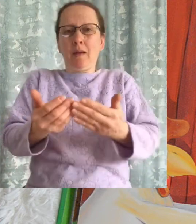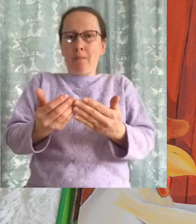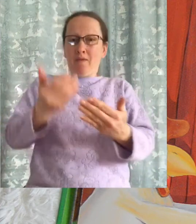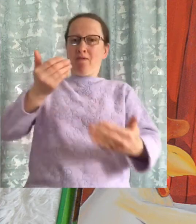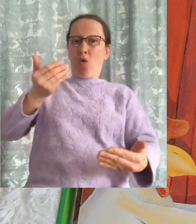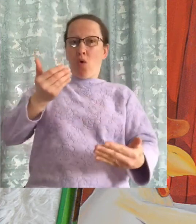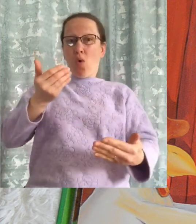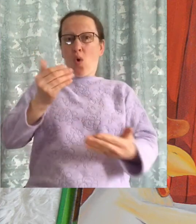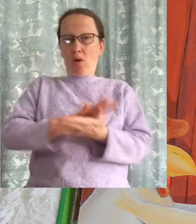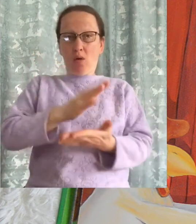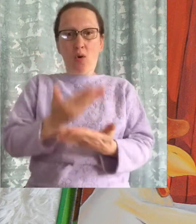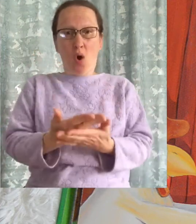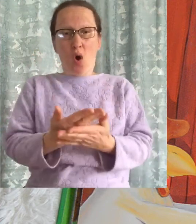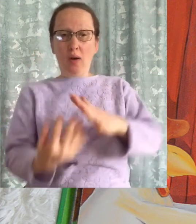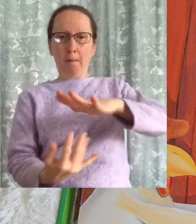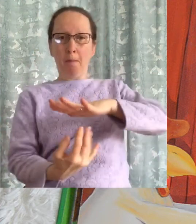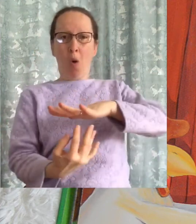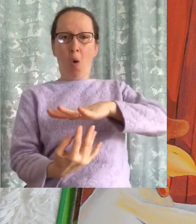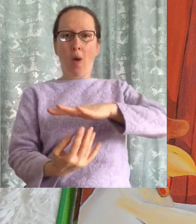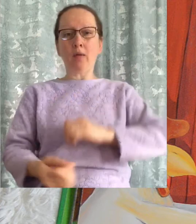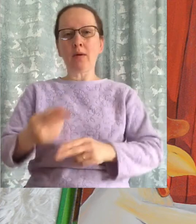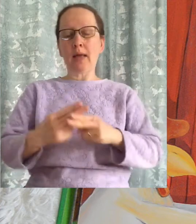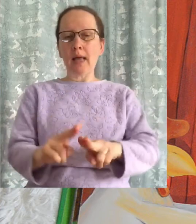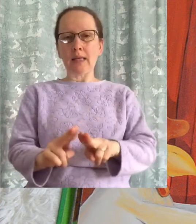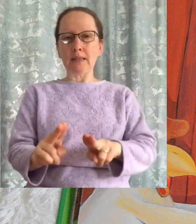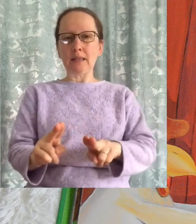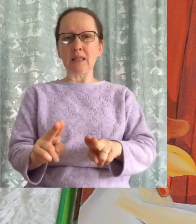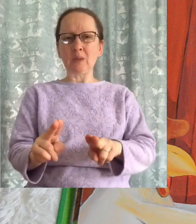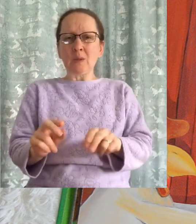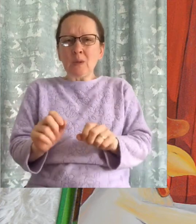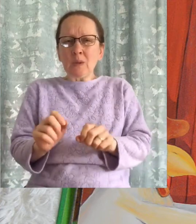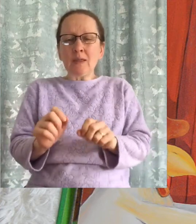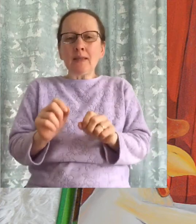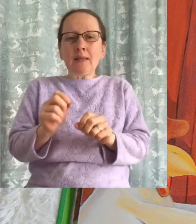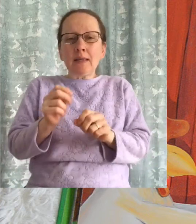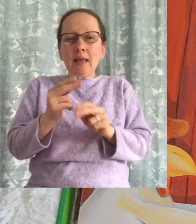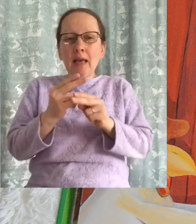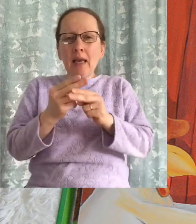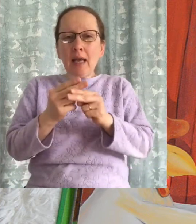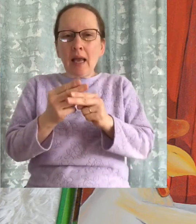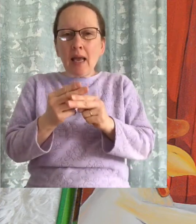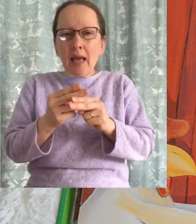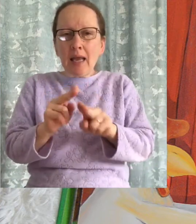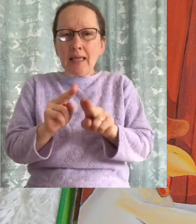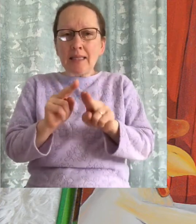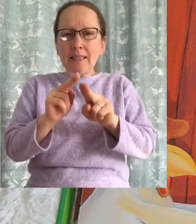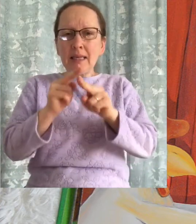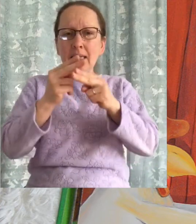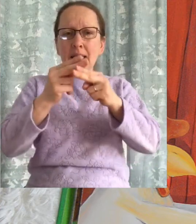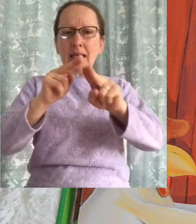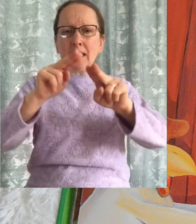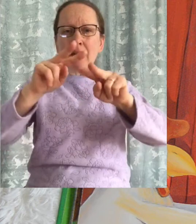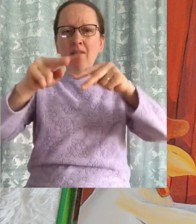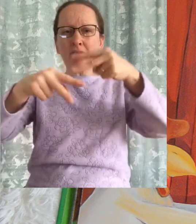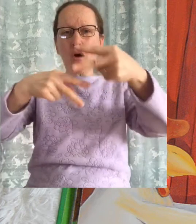But before she could boil them once and for all, one by one, egg by egg,